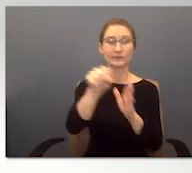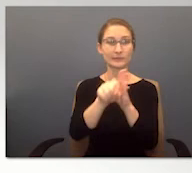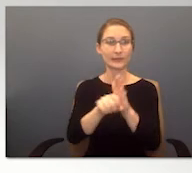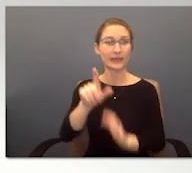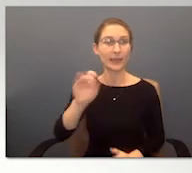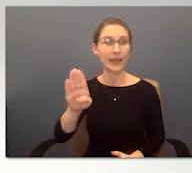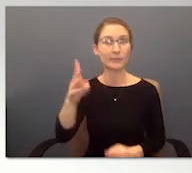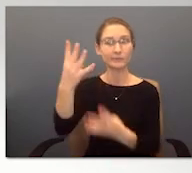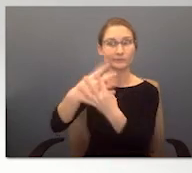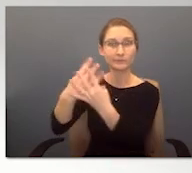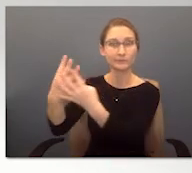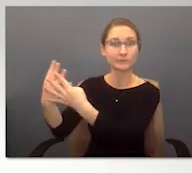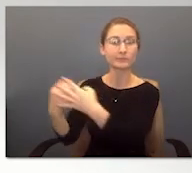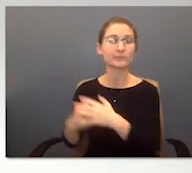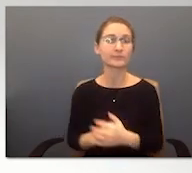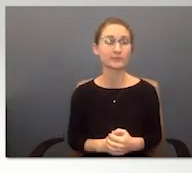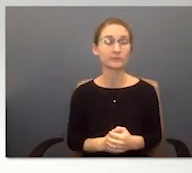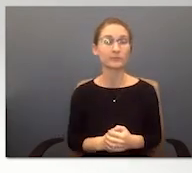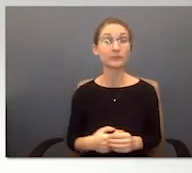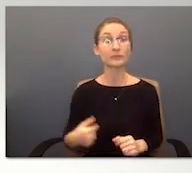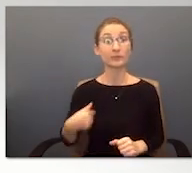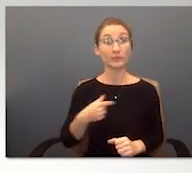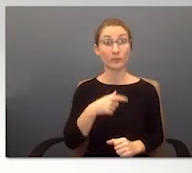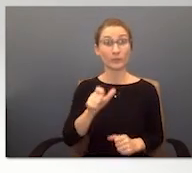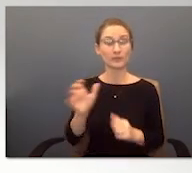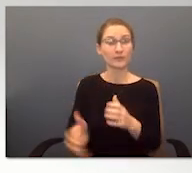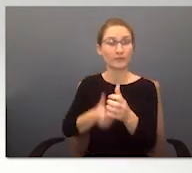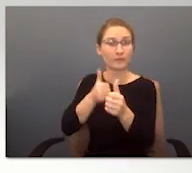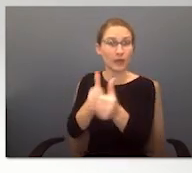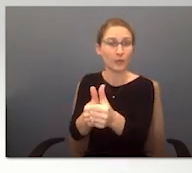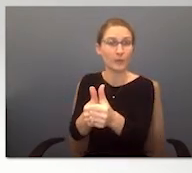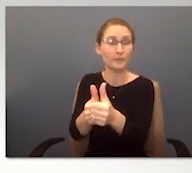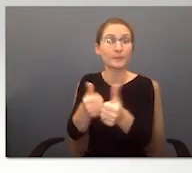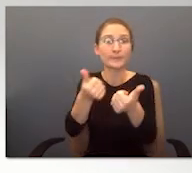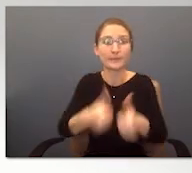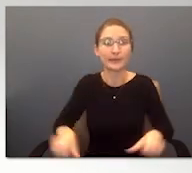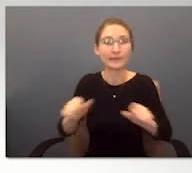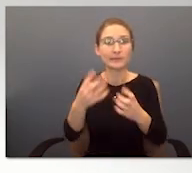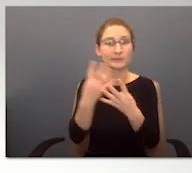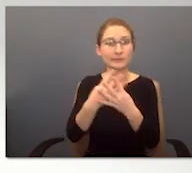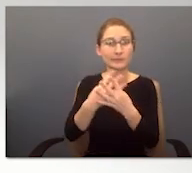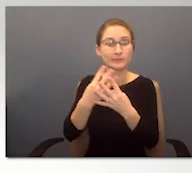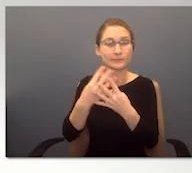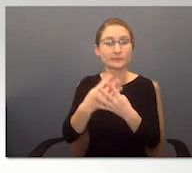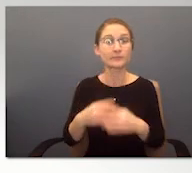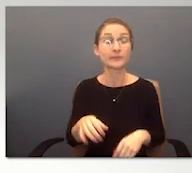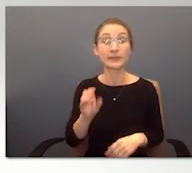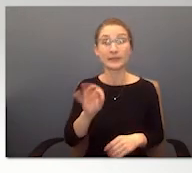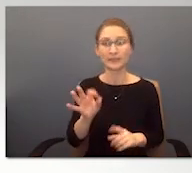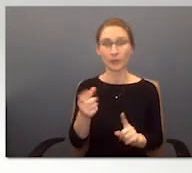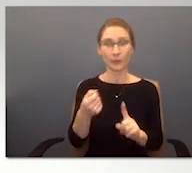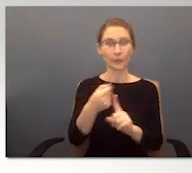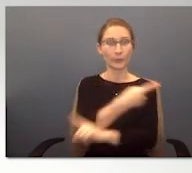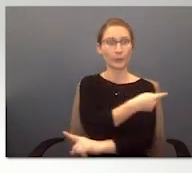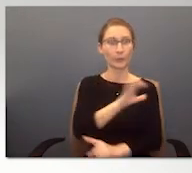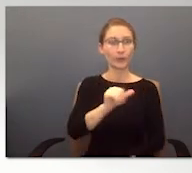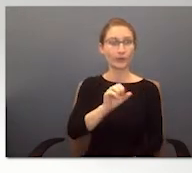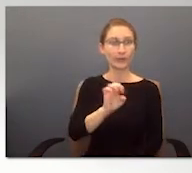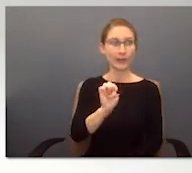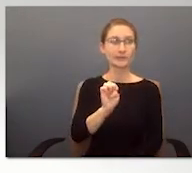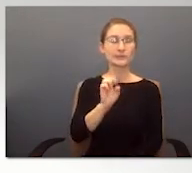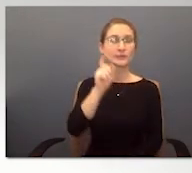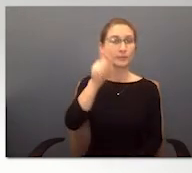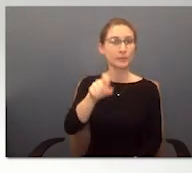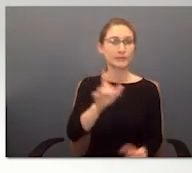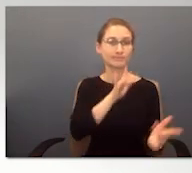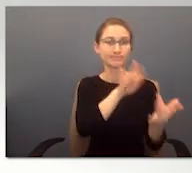The functions are to follow up on all abnormal newborn screening specimens, providing quality assurance for abnormal cases, case